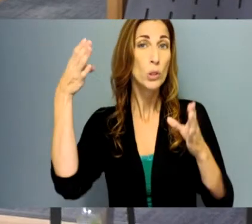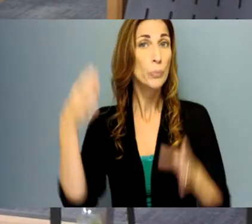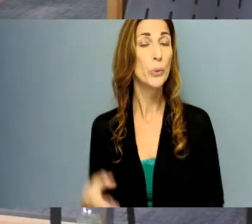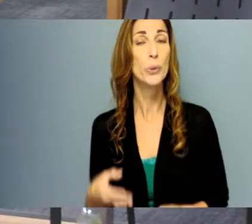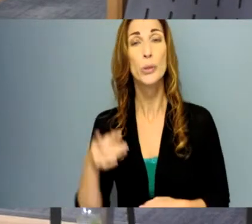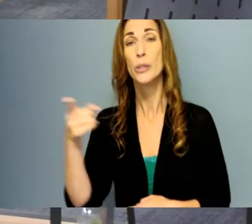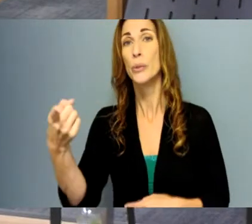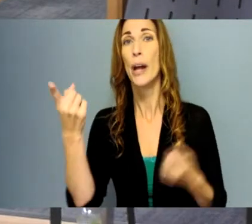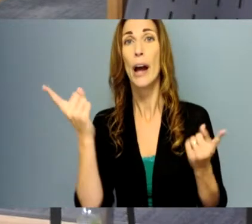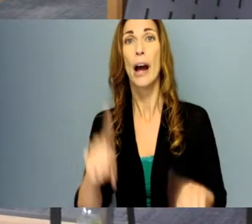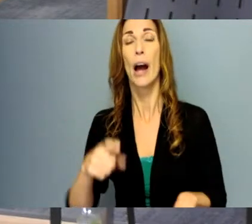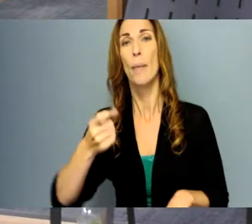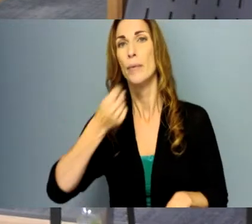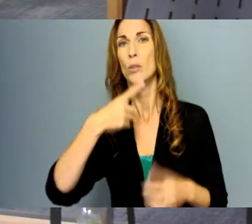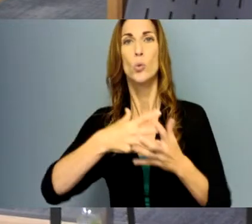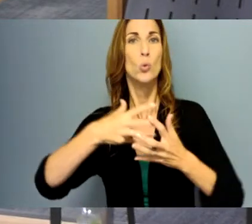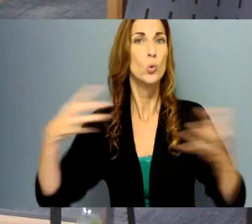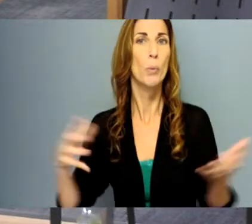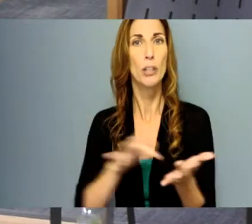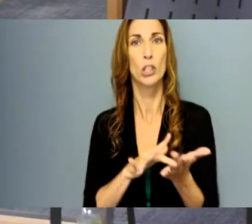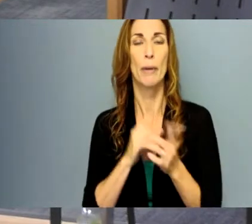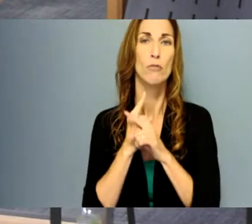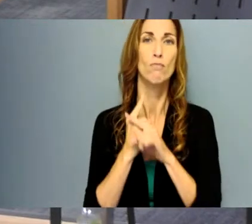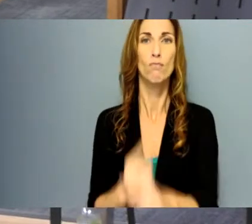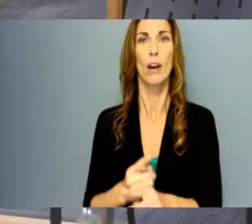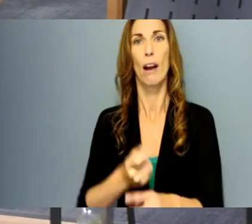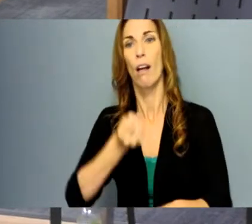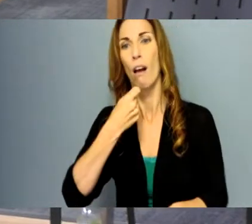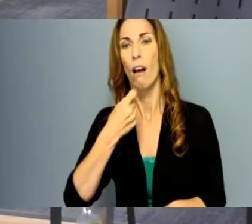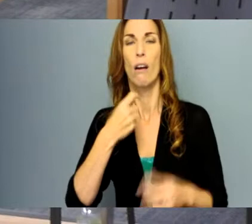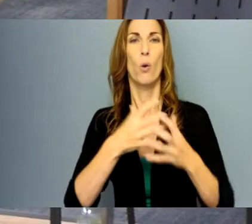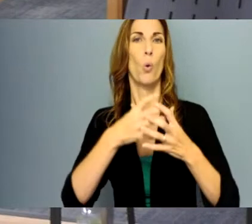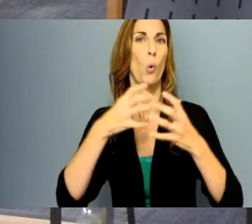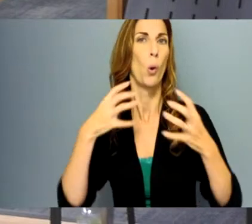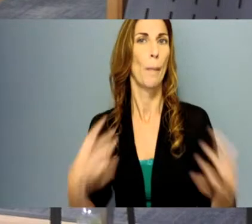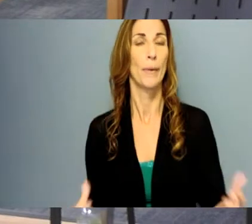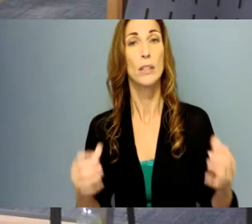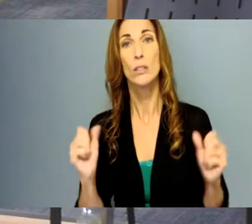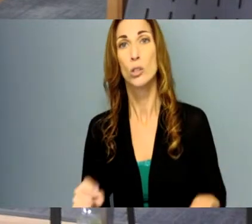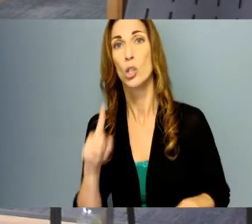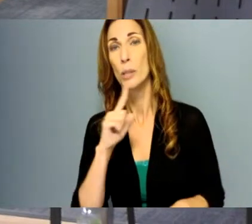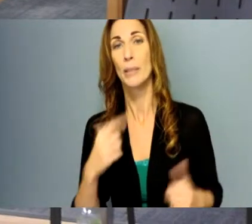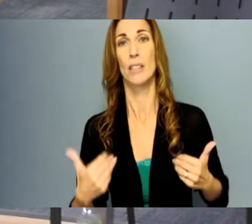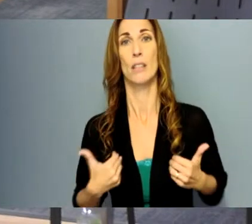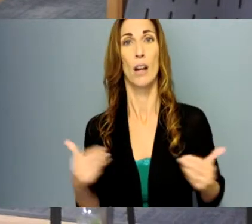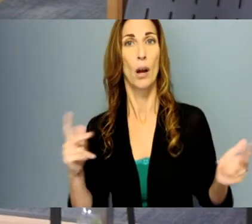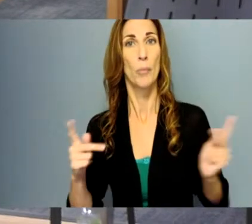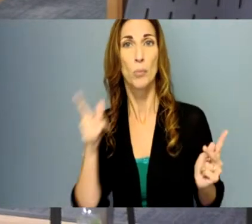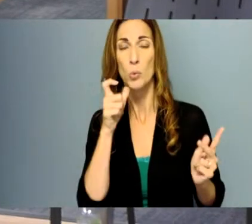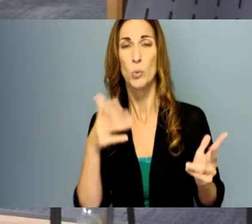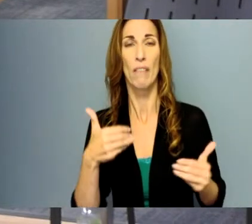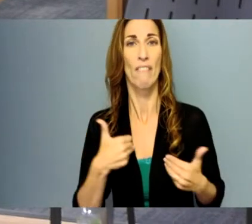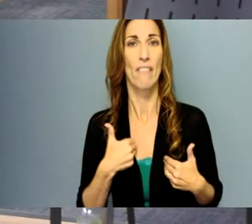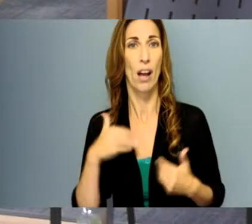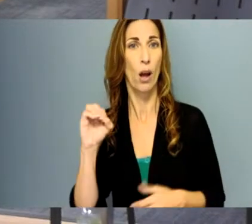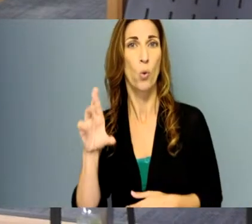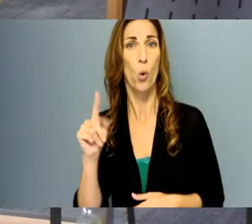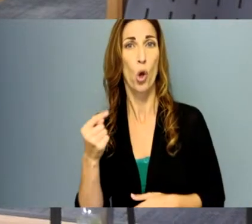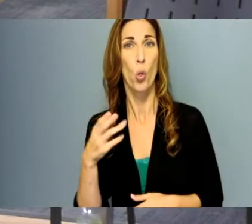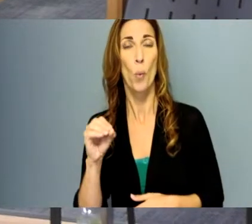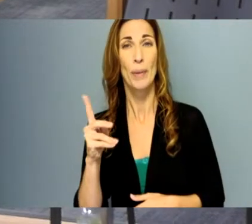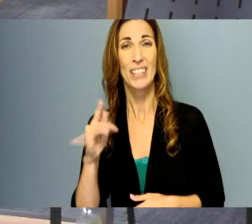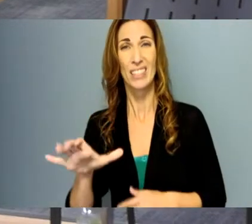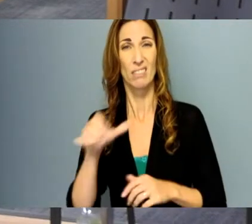who takes too much of the medication that they're prescribed. It could be a youth who's had orthopedic surgery and